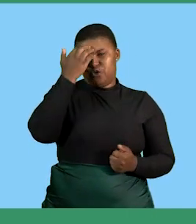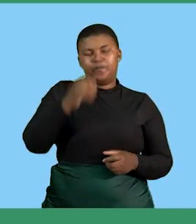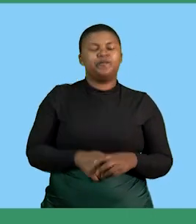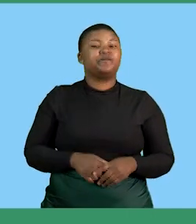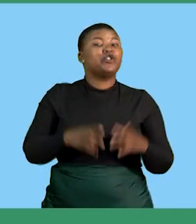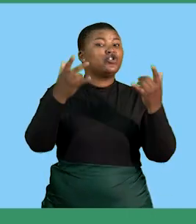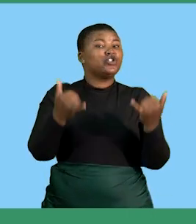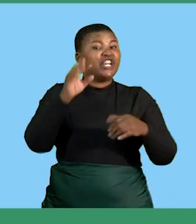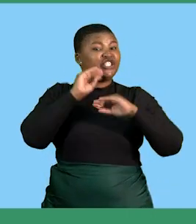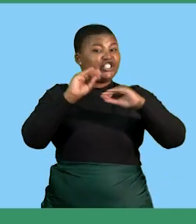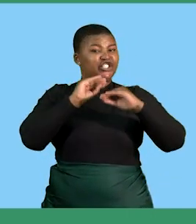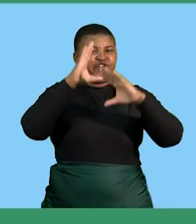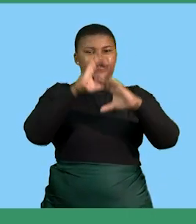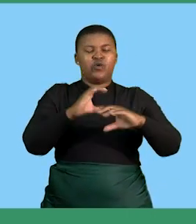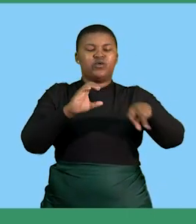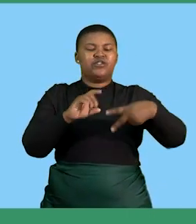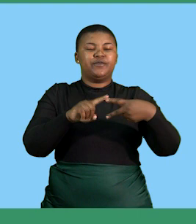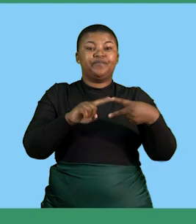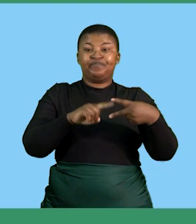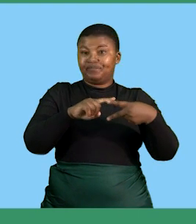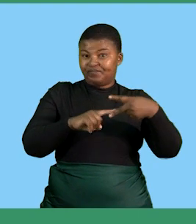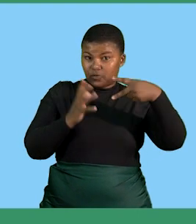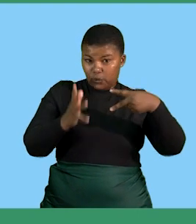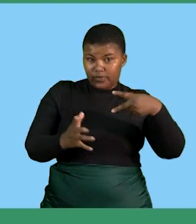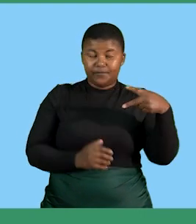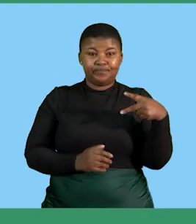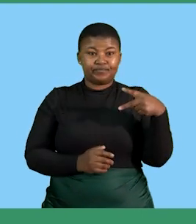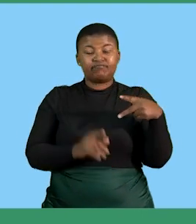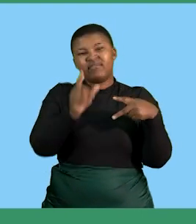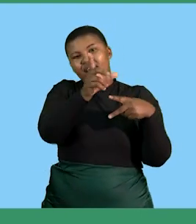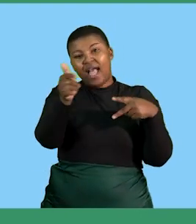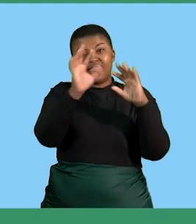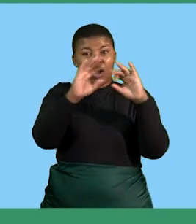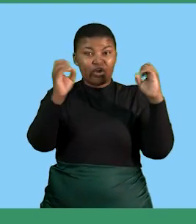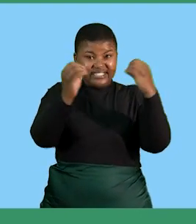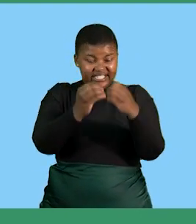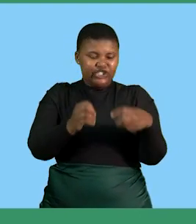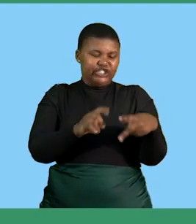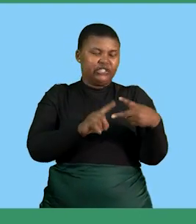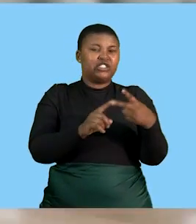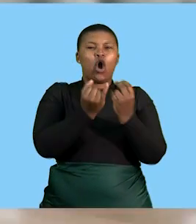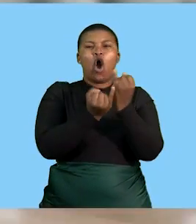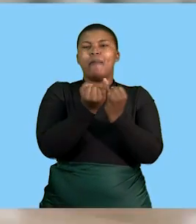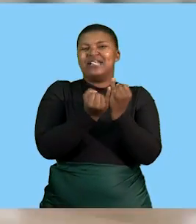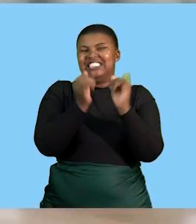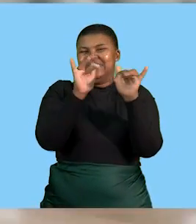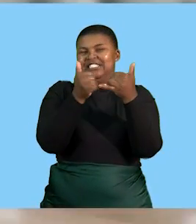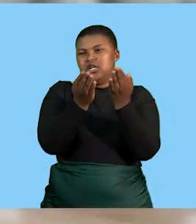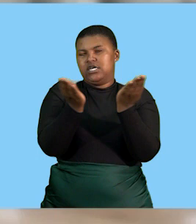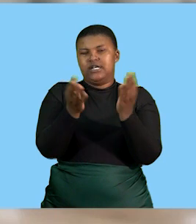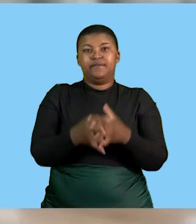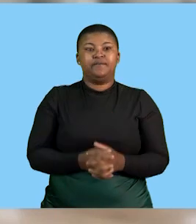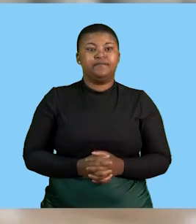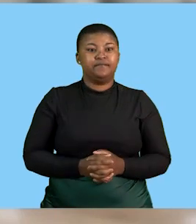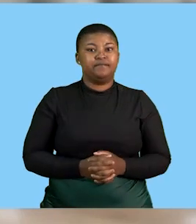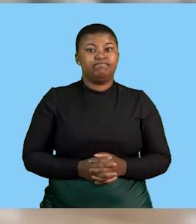last two components, and those are the competitors and the other organizations. All right, so let's go